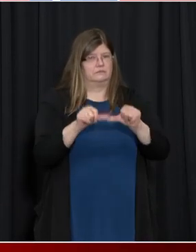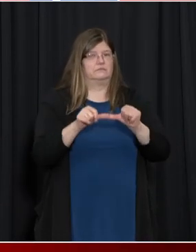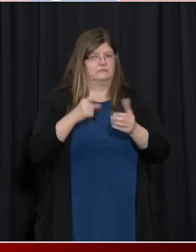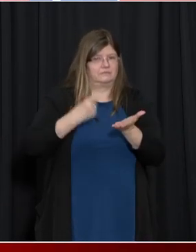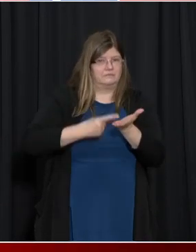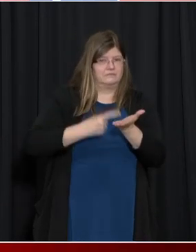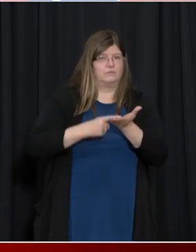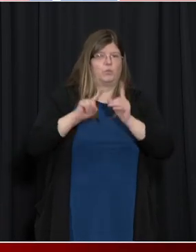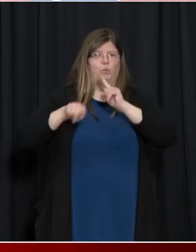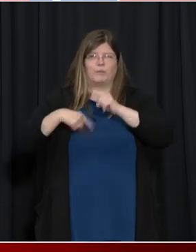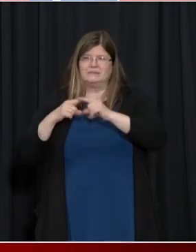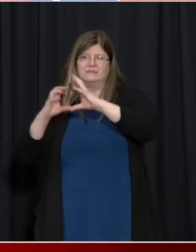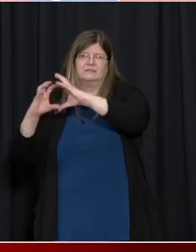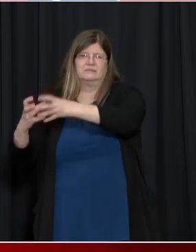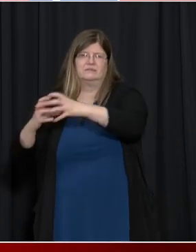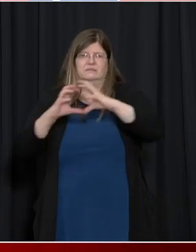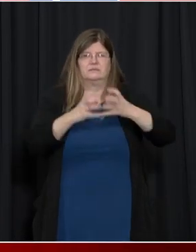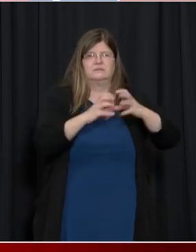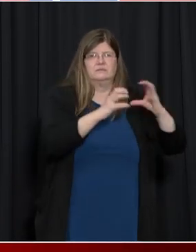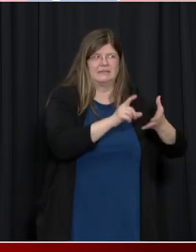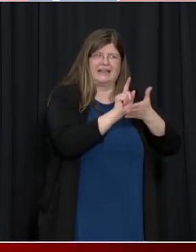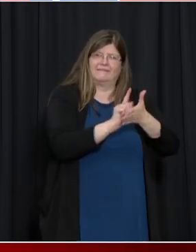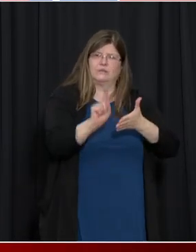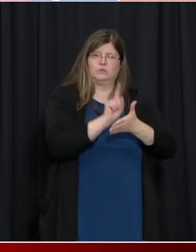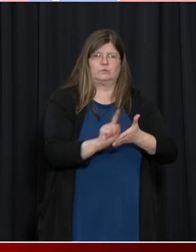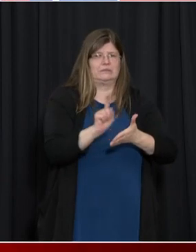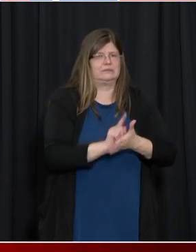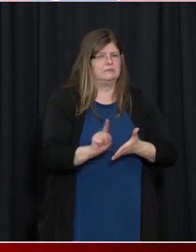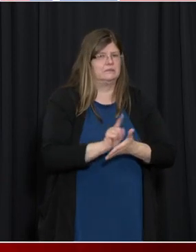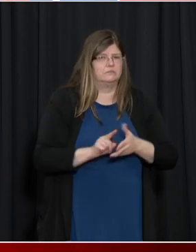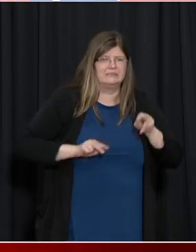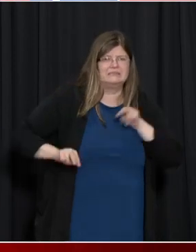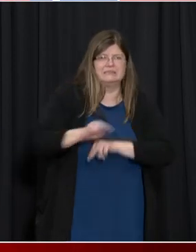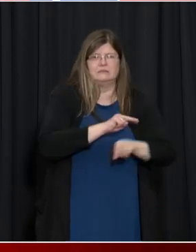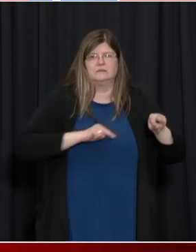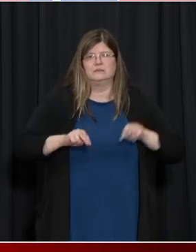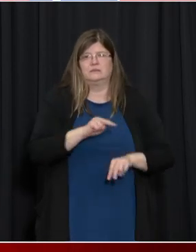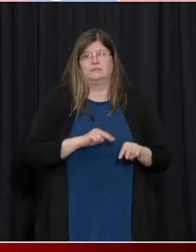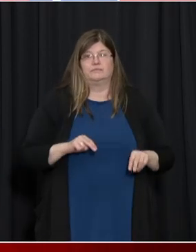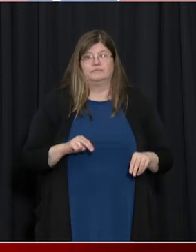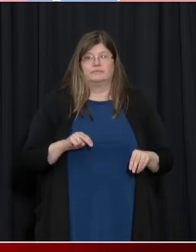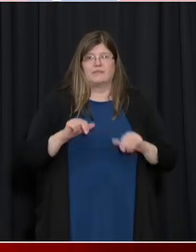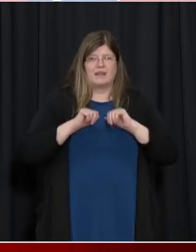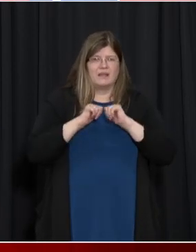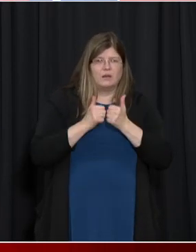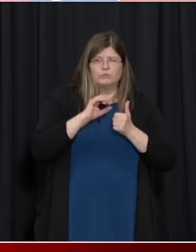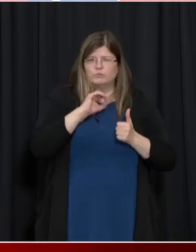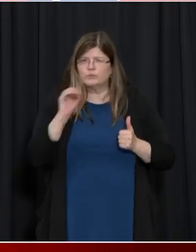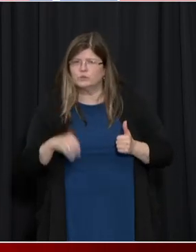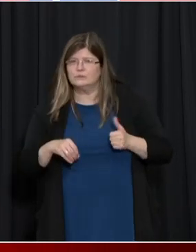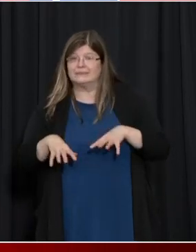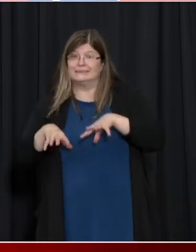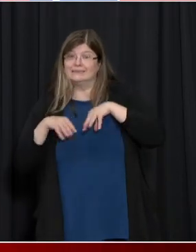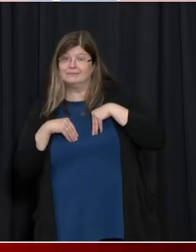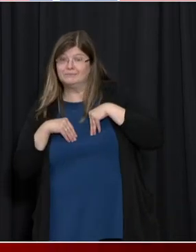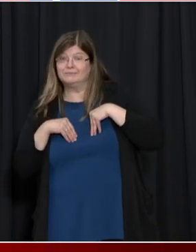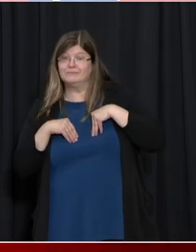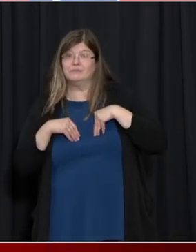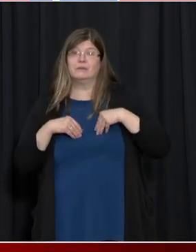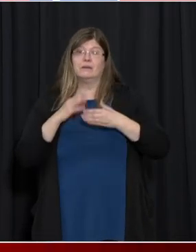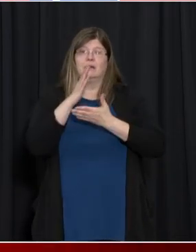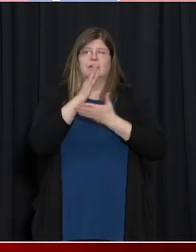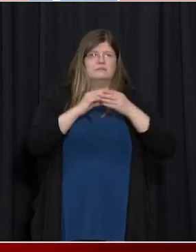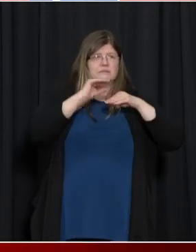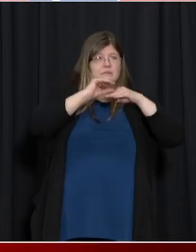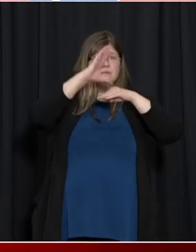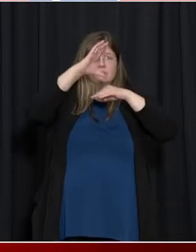has applied by week and the disposition of their claims by week to give us an idea of where people are.